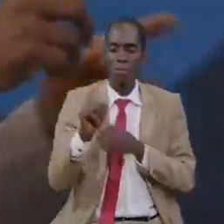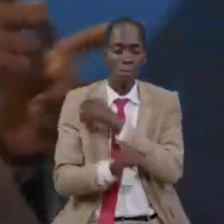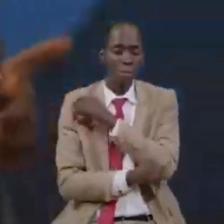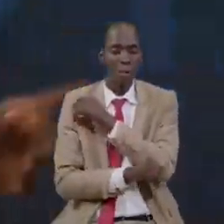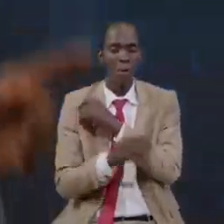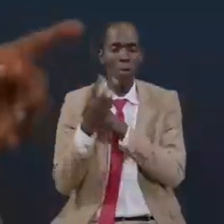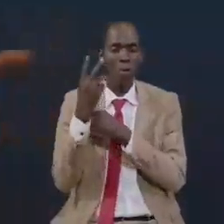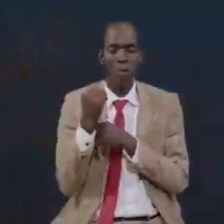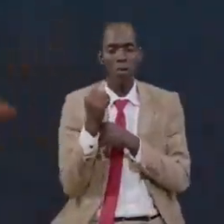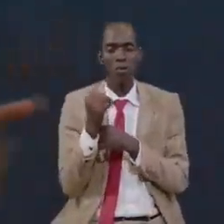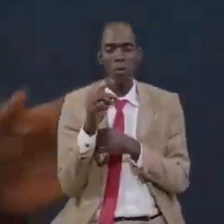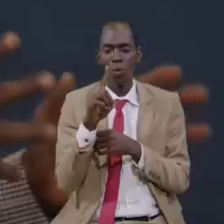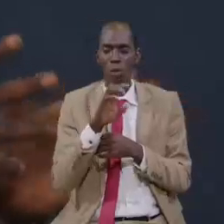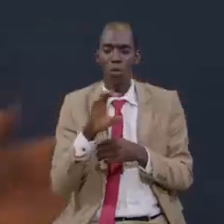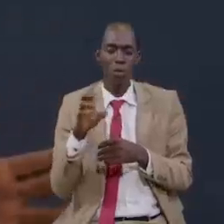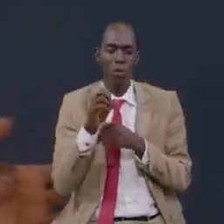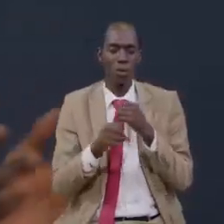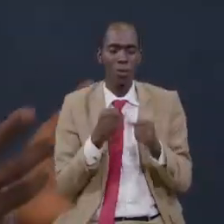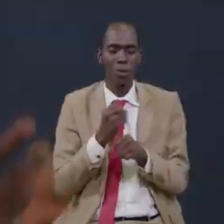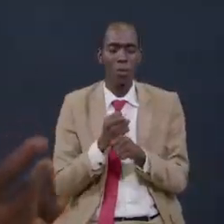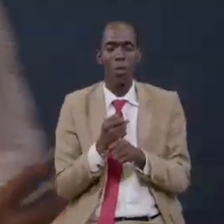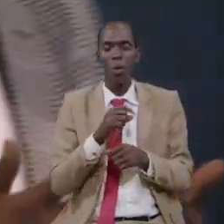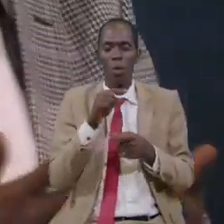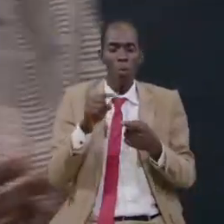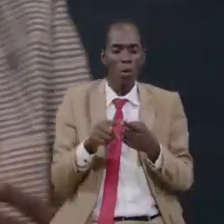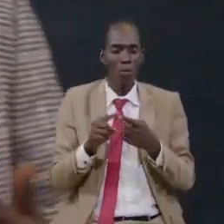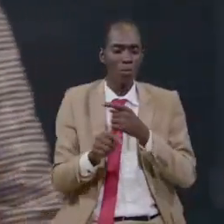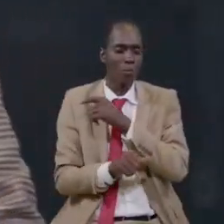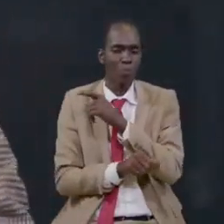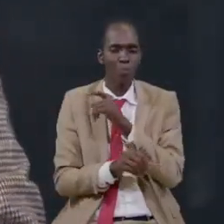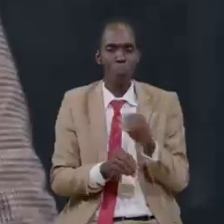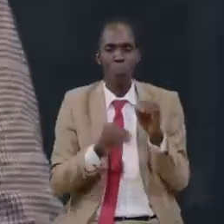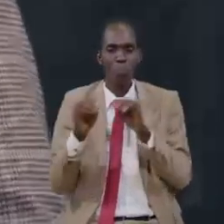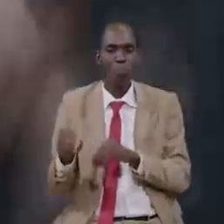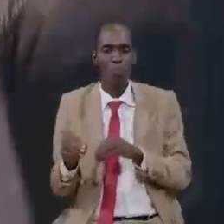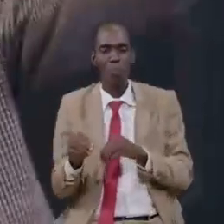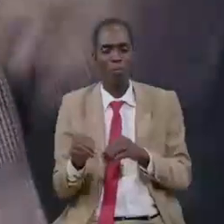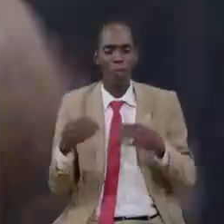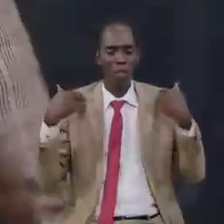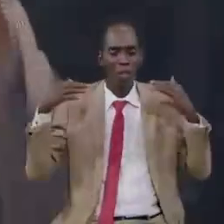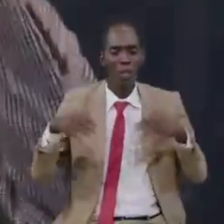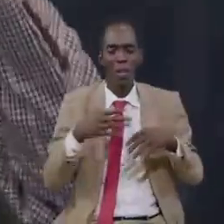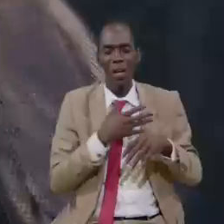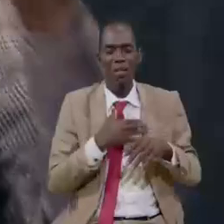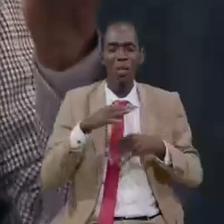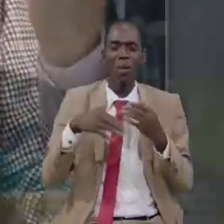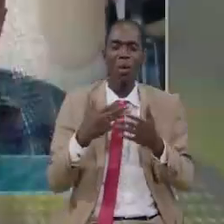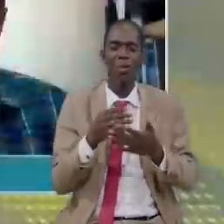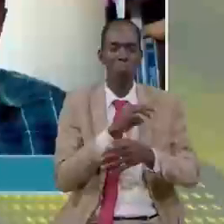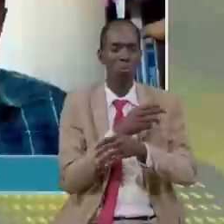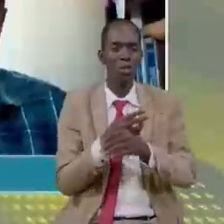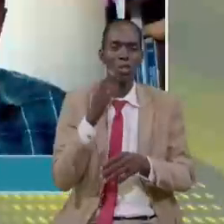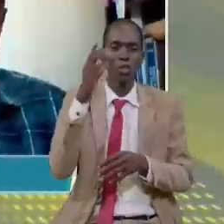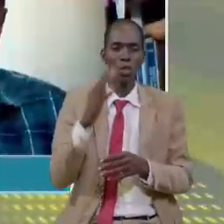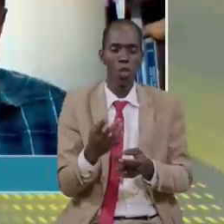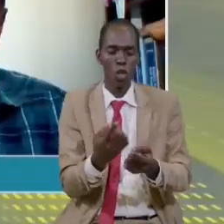saw those angels and Almighty God coming to him, he even saw them. He had